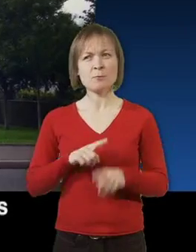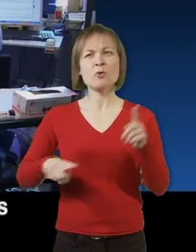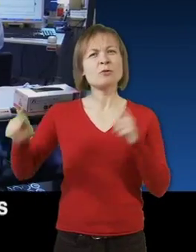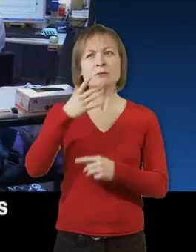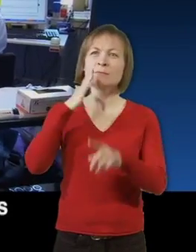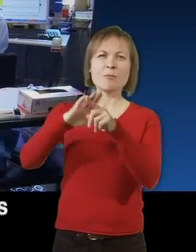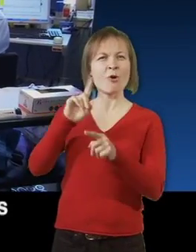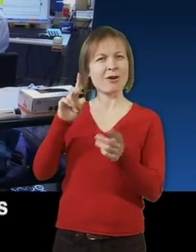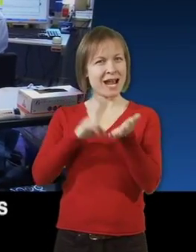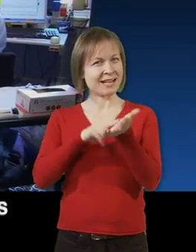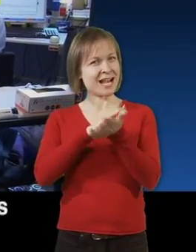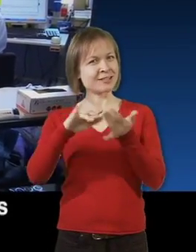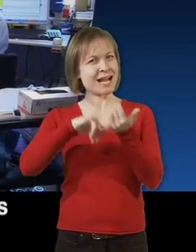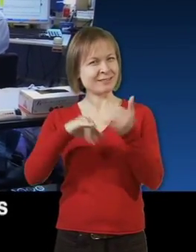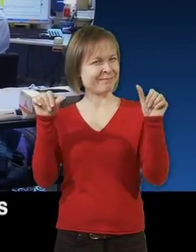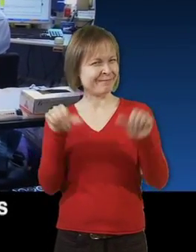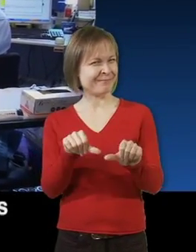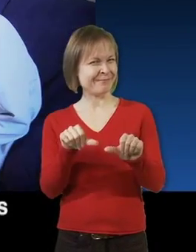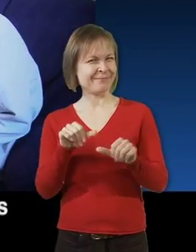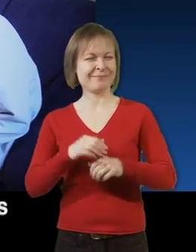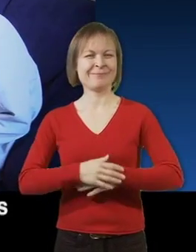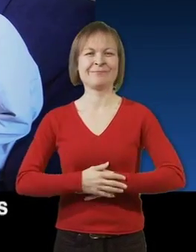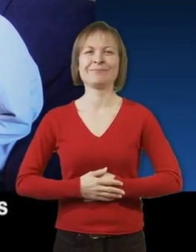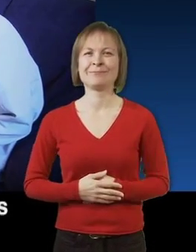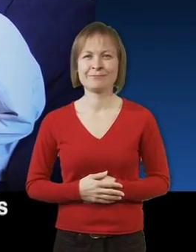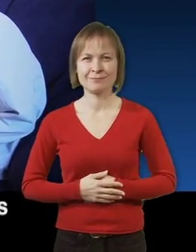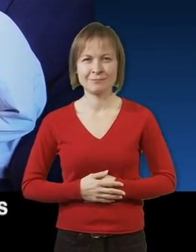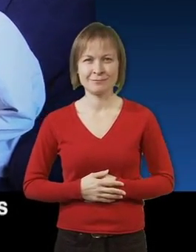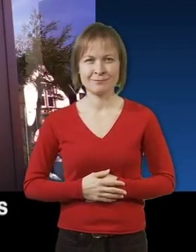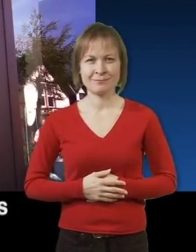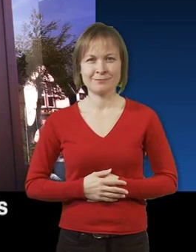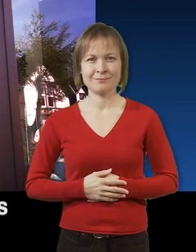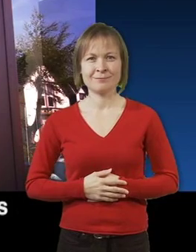The National Health Service is usually known as the NHS.